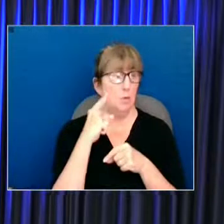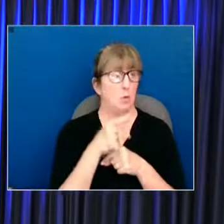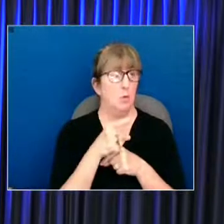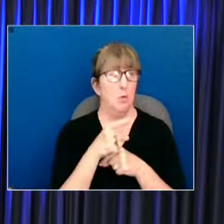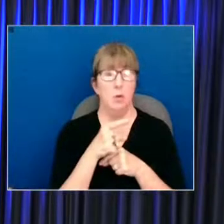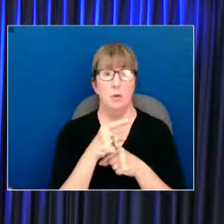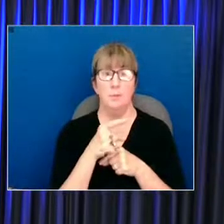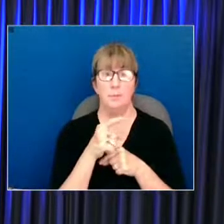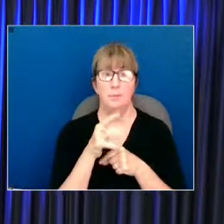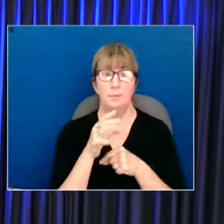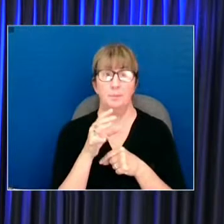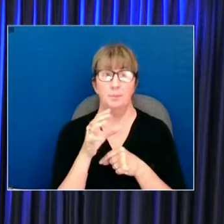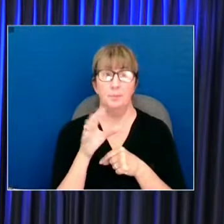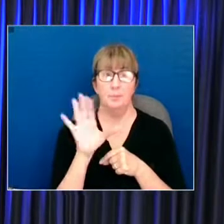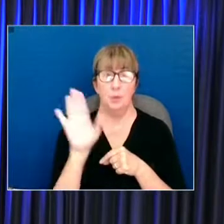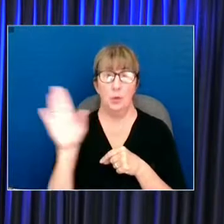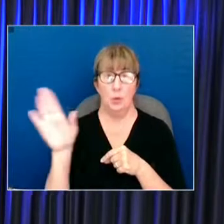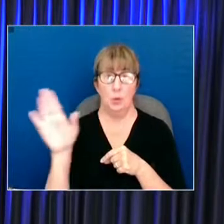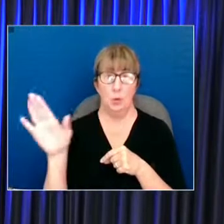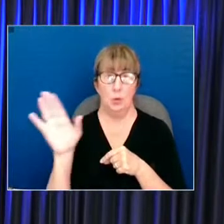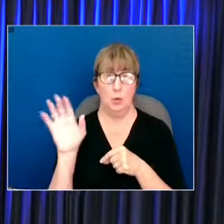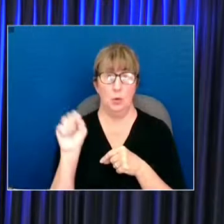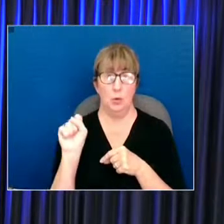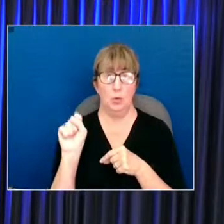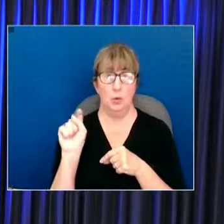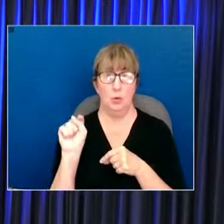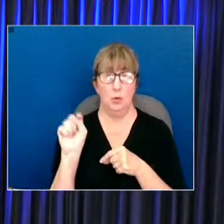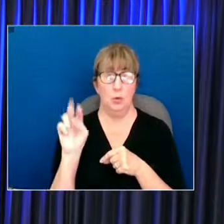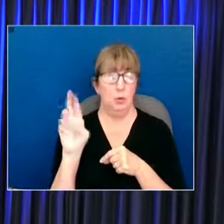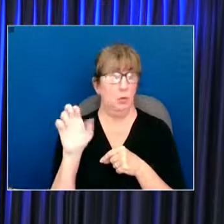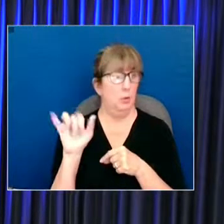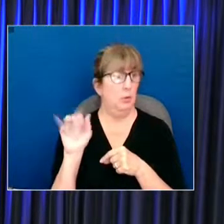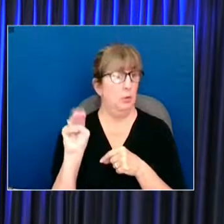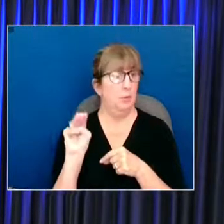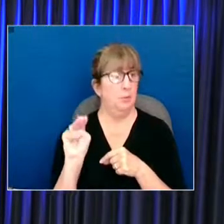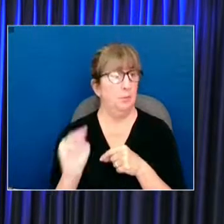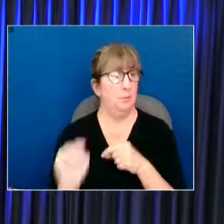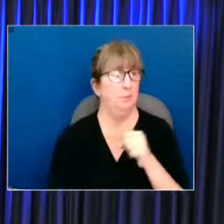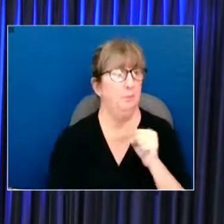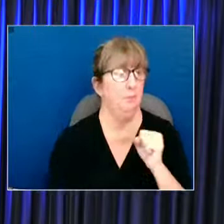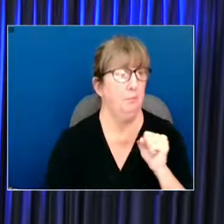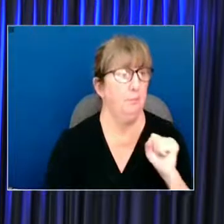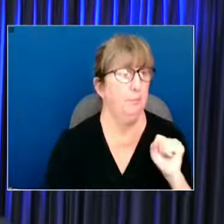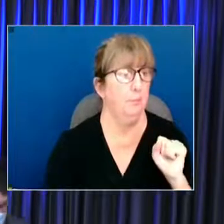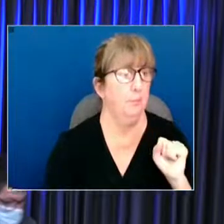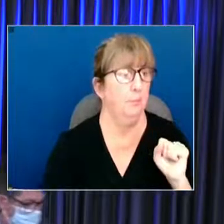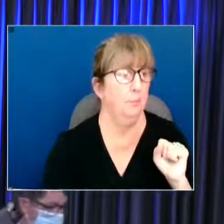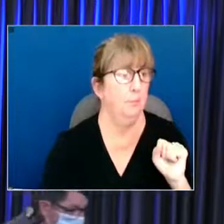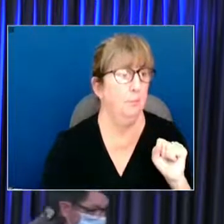Granicus stream. Do you have that, Molly, to take a look at? Alvaro's going to be talking about that. Al, back to you.